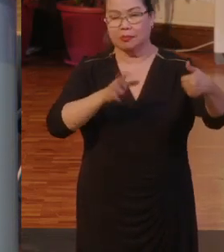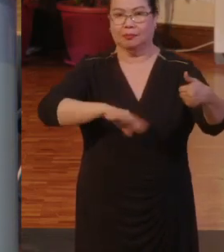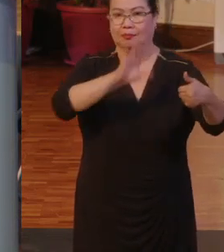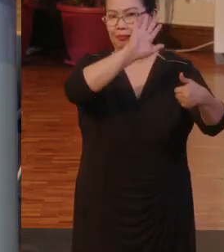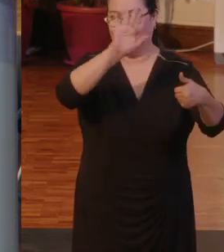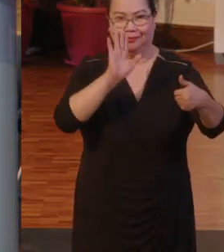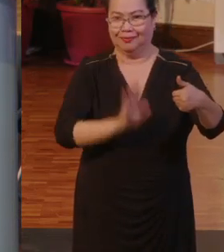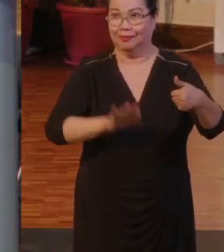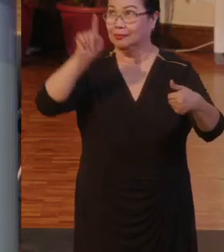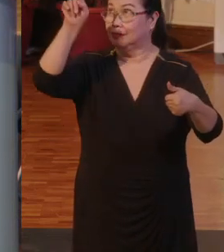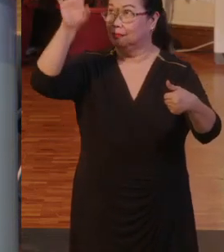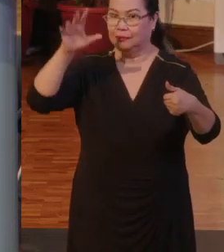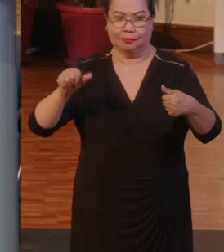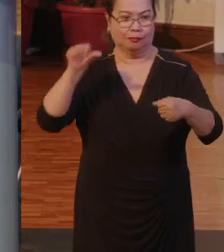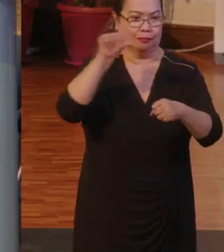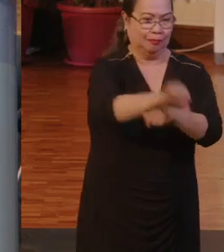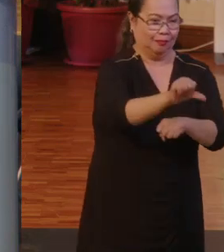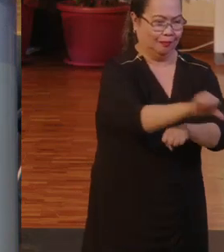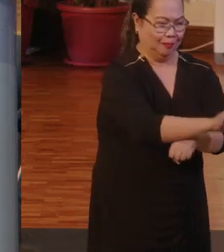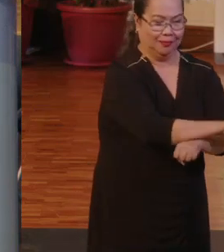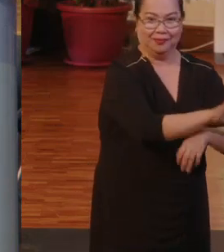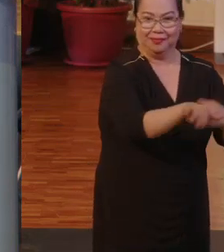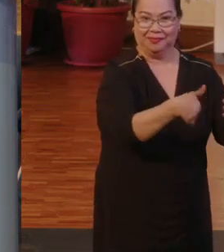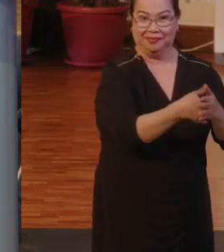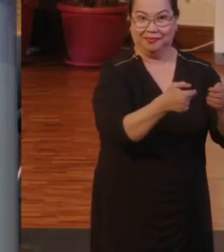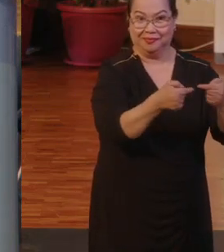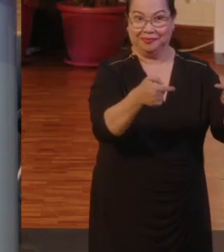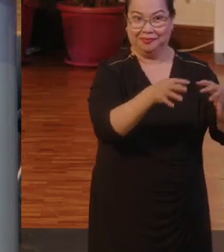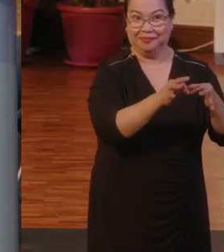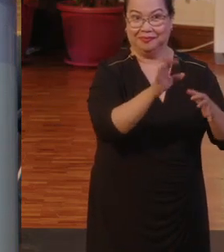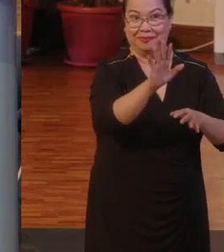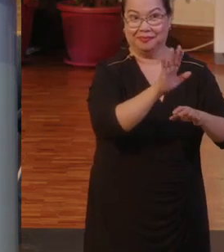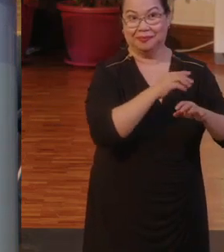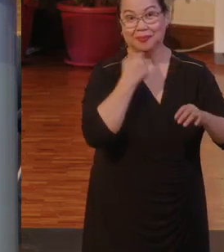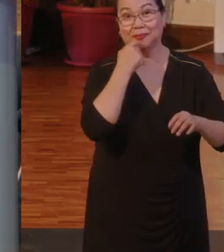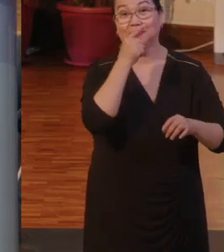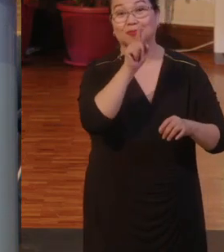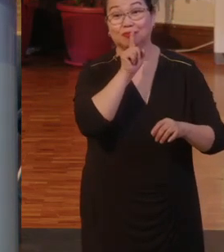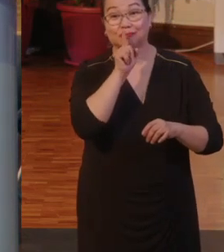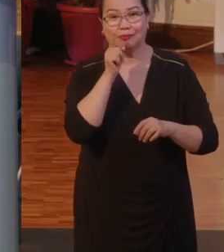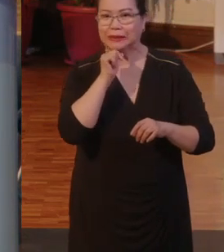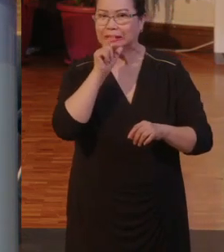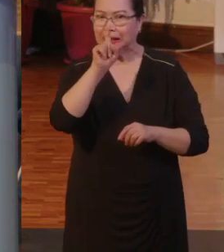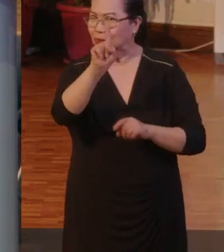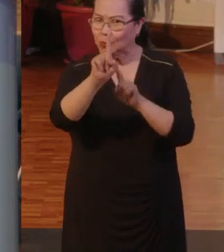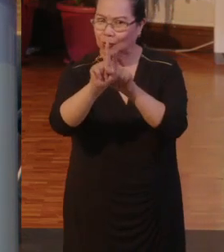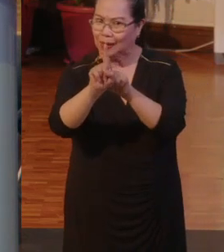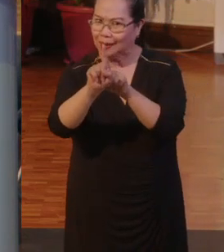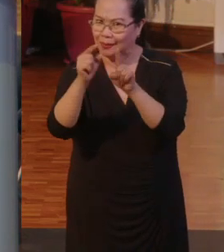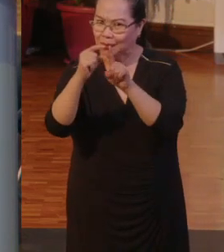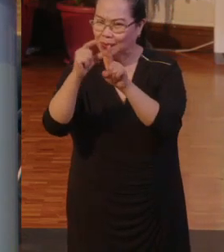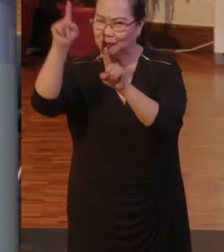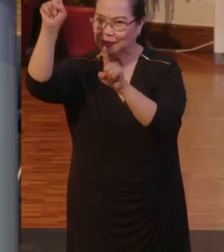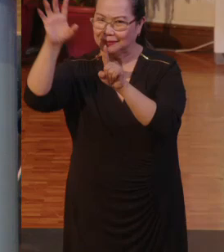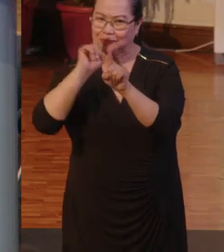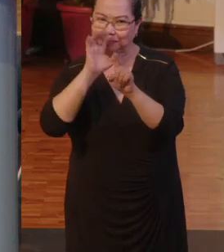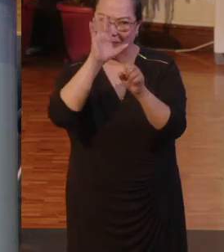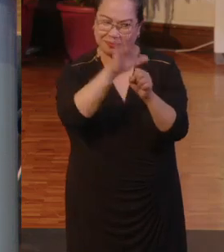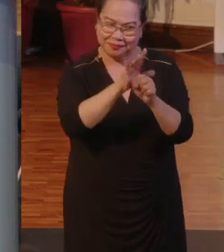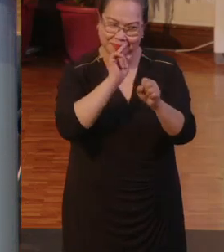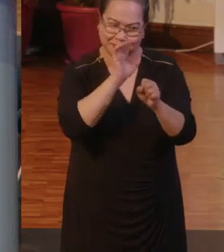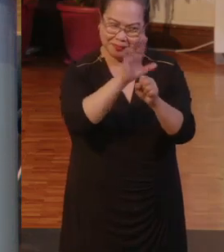given all their enemies into their hands. Not one word of all the good promises that the Lord